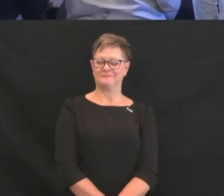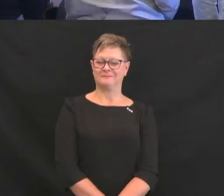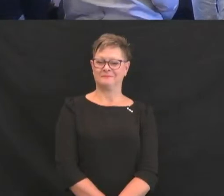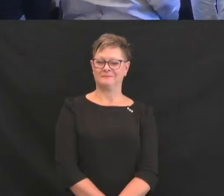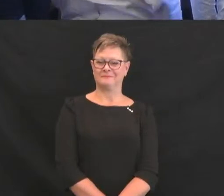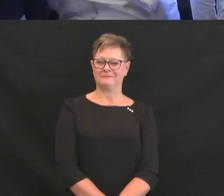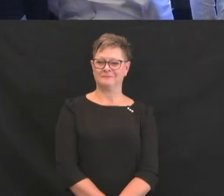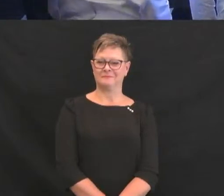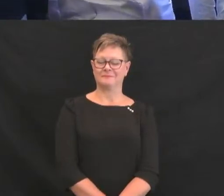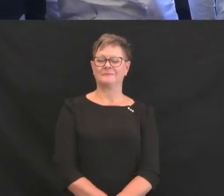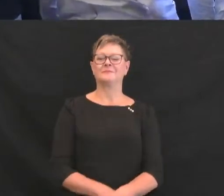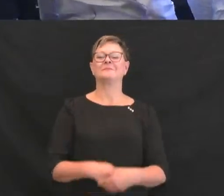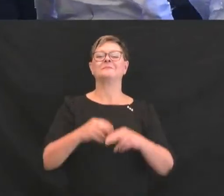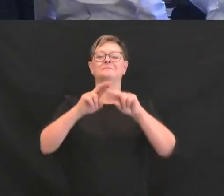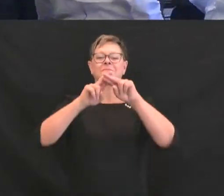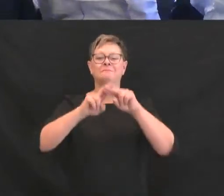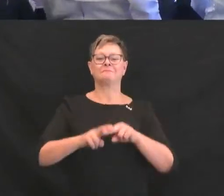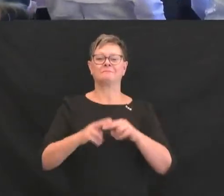Please be seated.